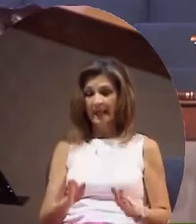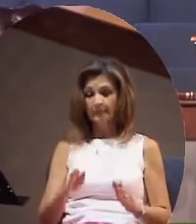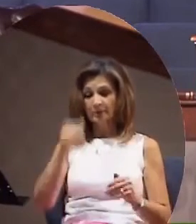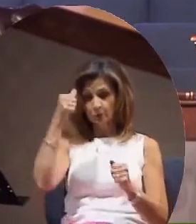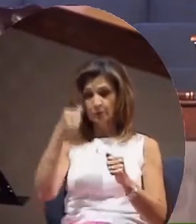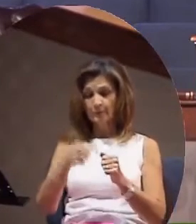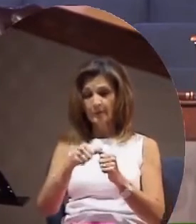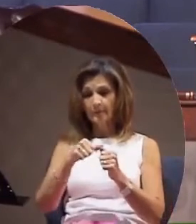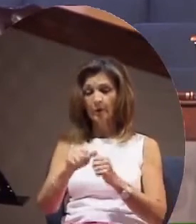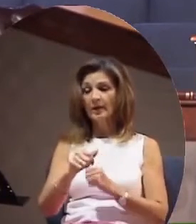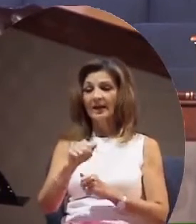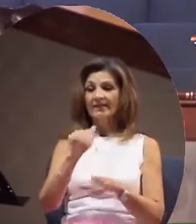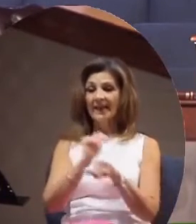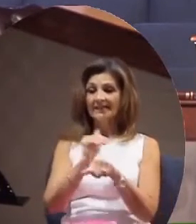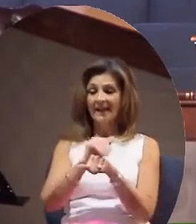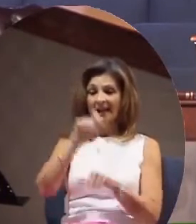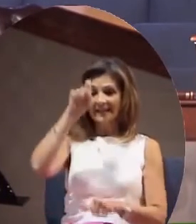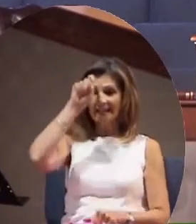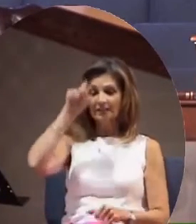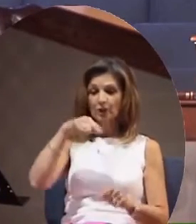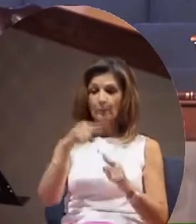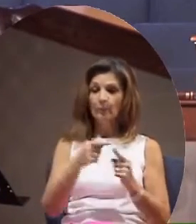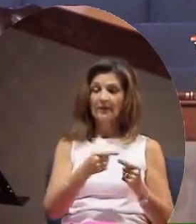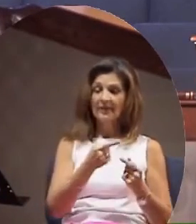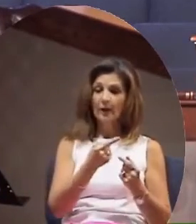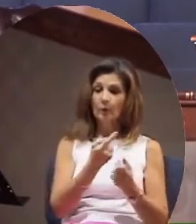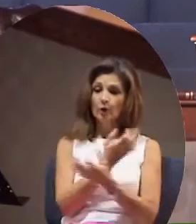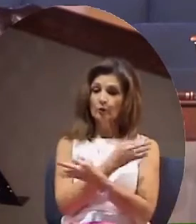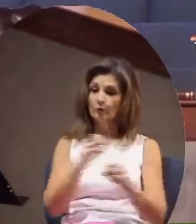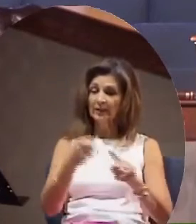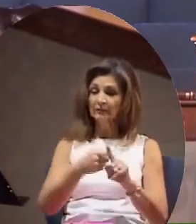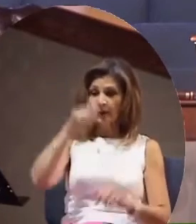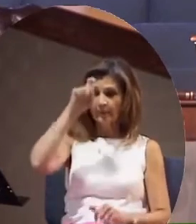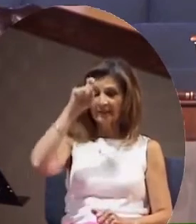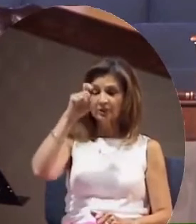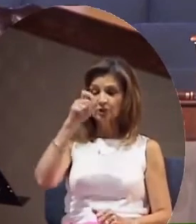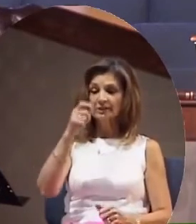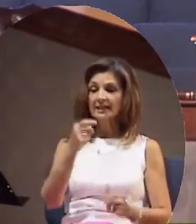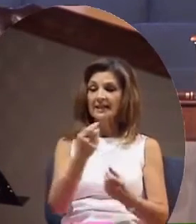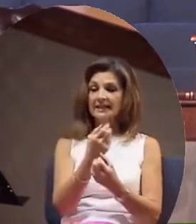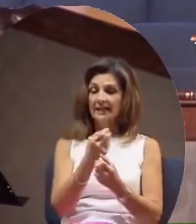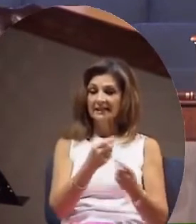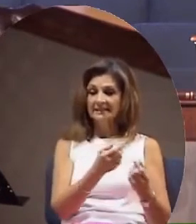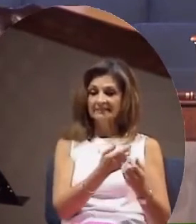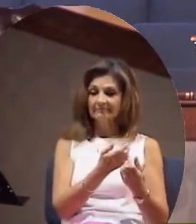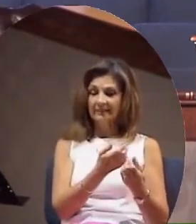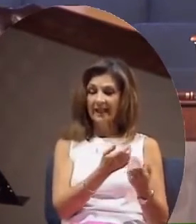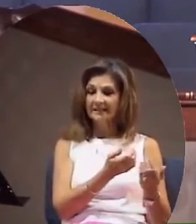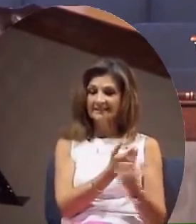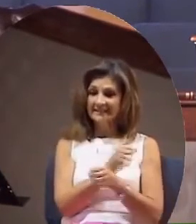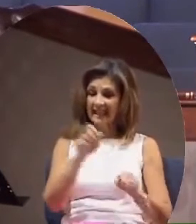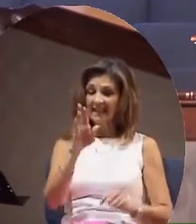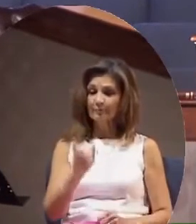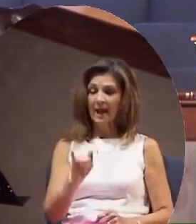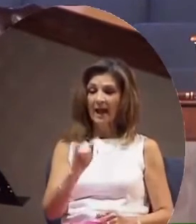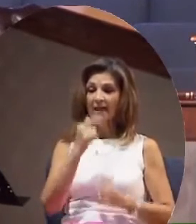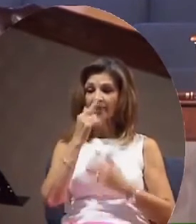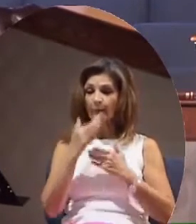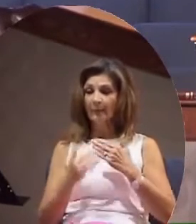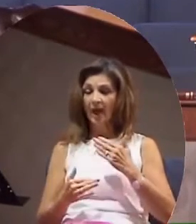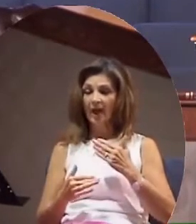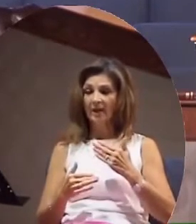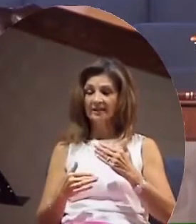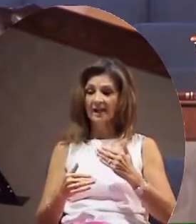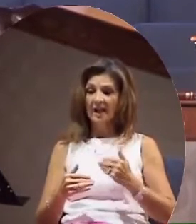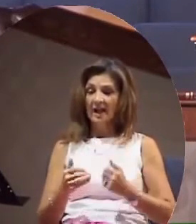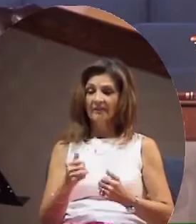in Egypt when they were brought out and saved and delivered by the blood of the sacrificial lamb. And we look back to the cross. But it's a